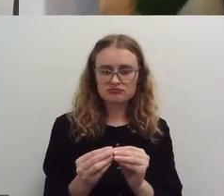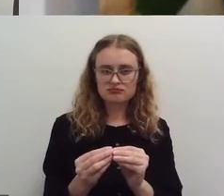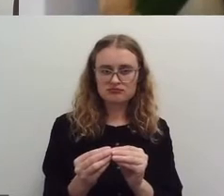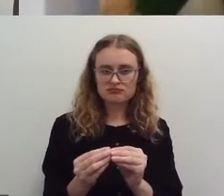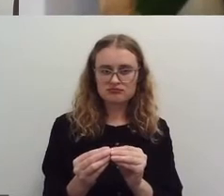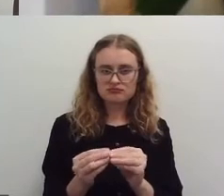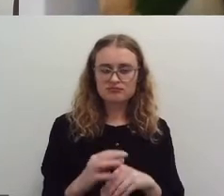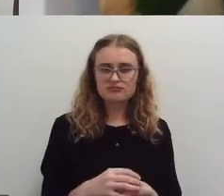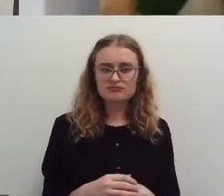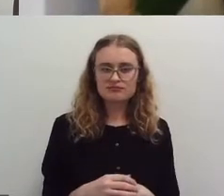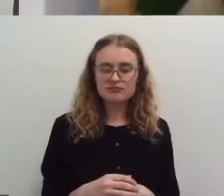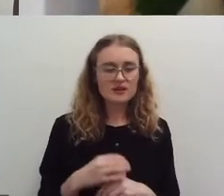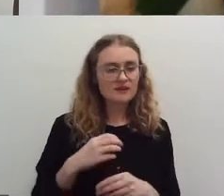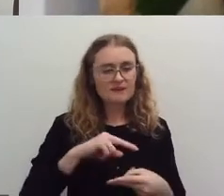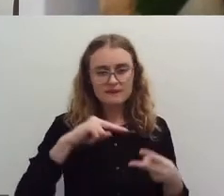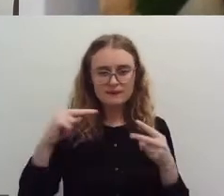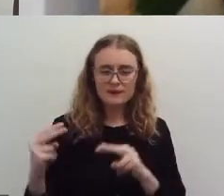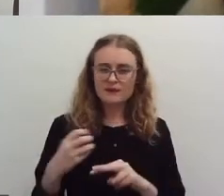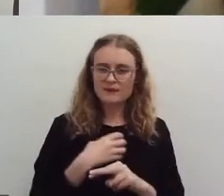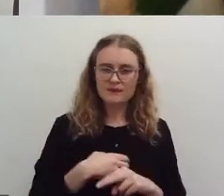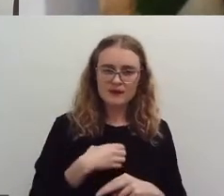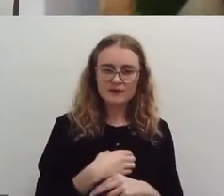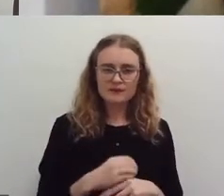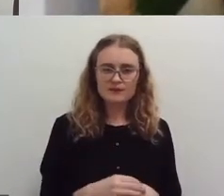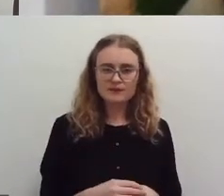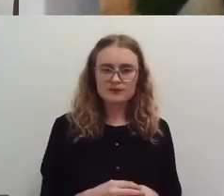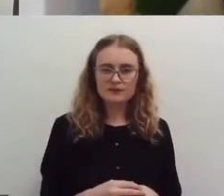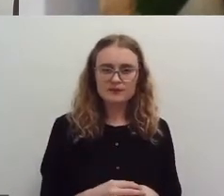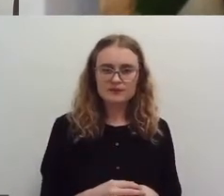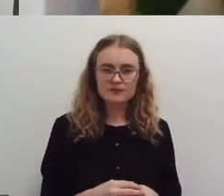people. So something needs to happen, and it needs to happen soon.